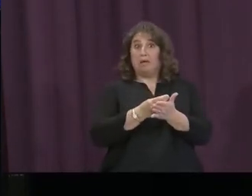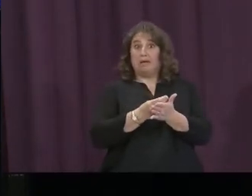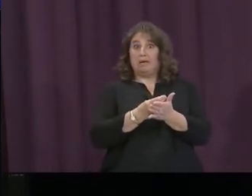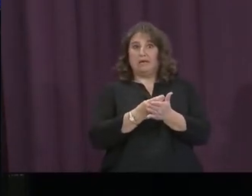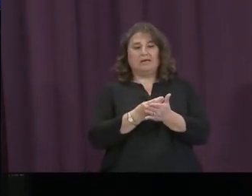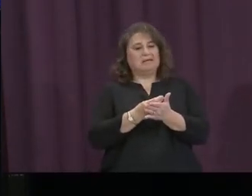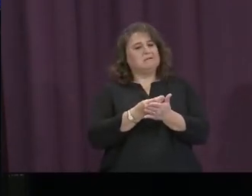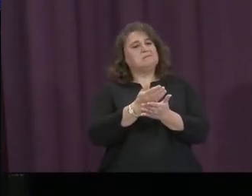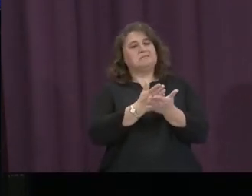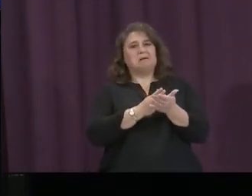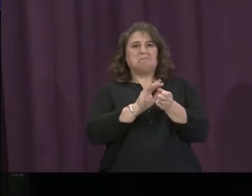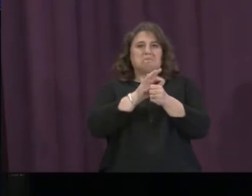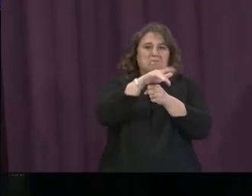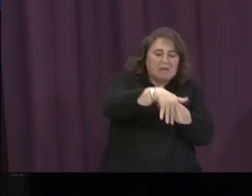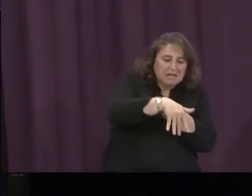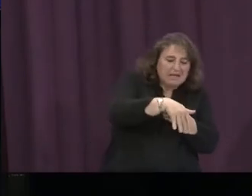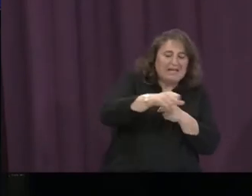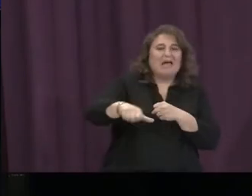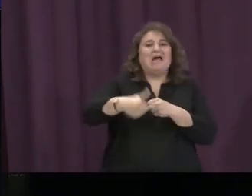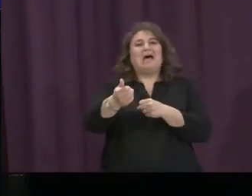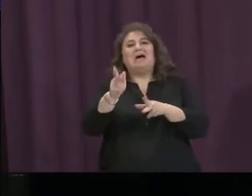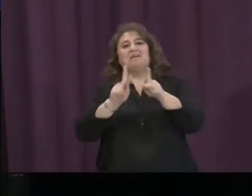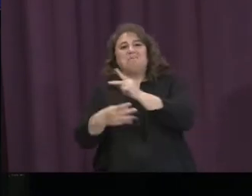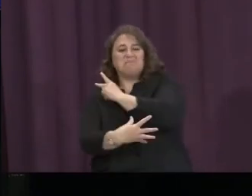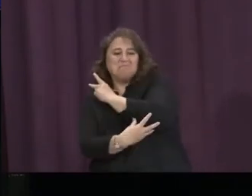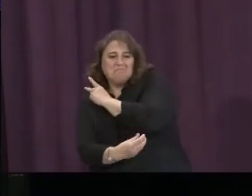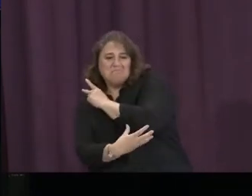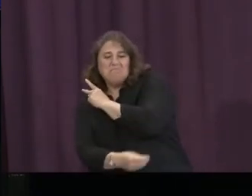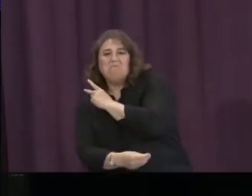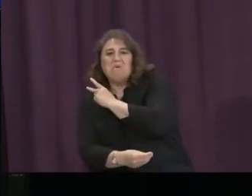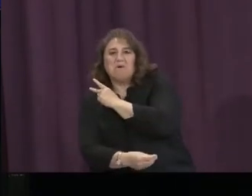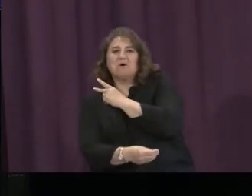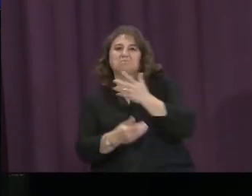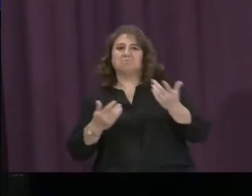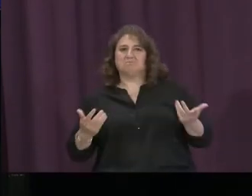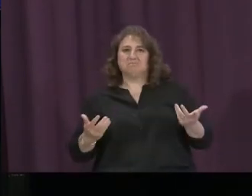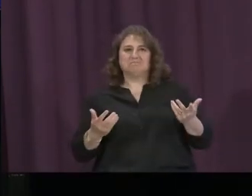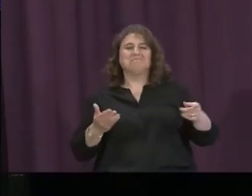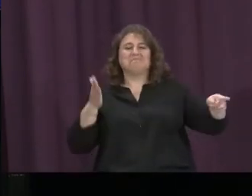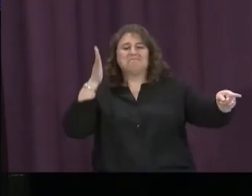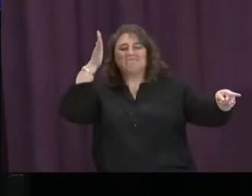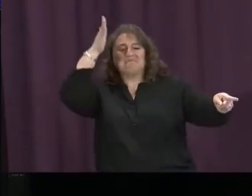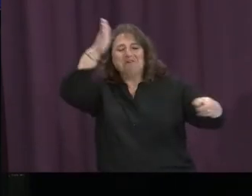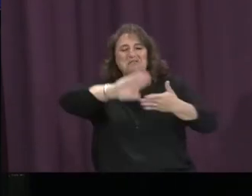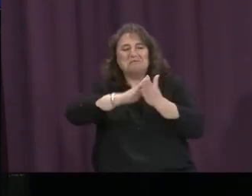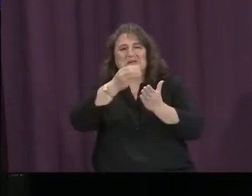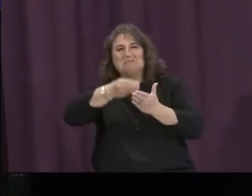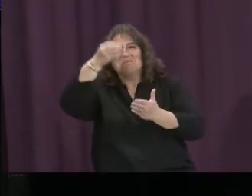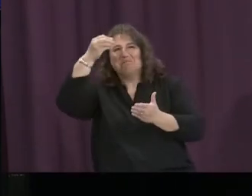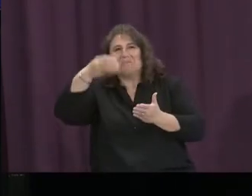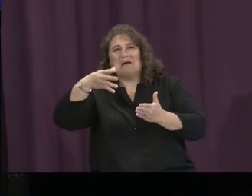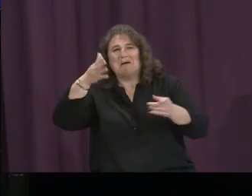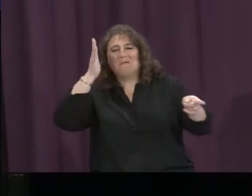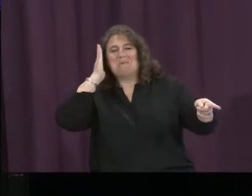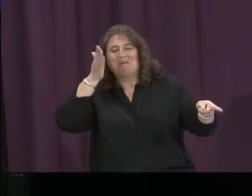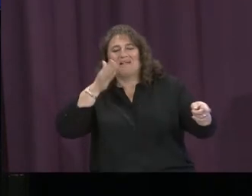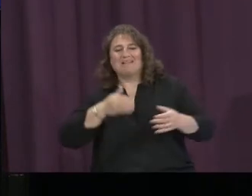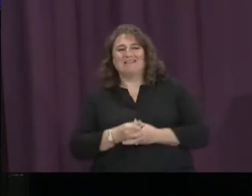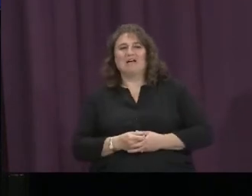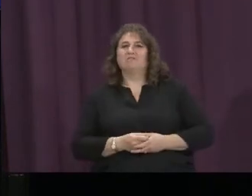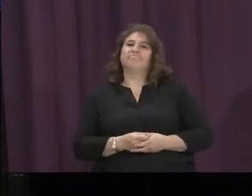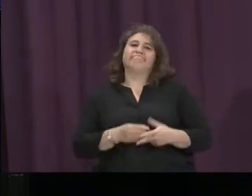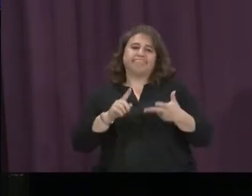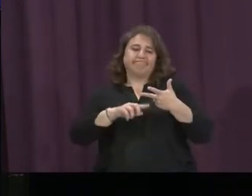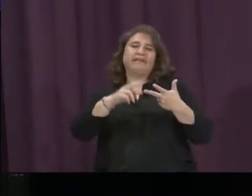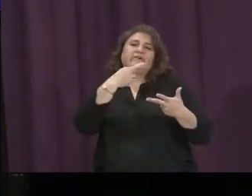plenty of money. I wish I was in that group, but someday. So, you know, and even religion,